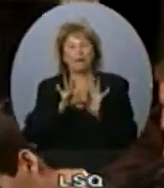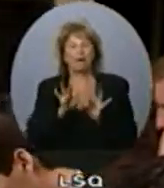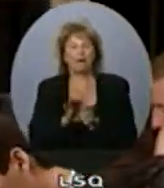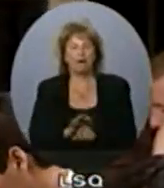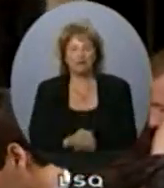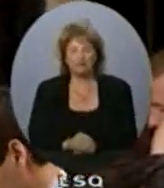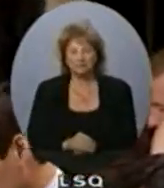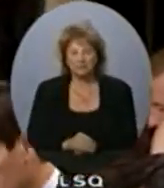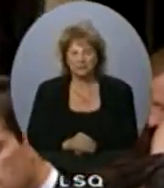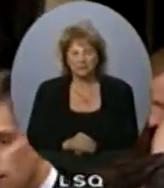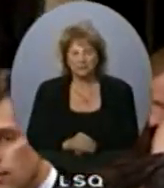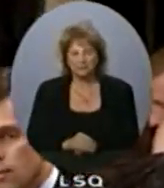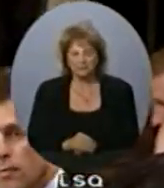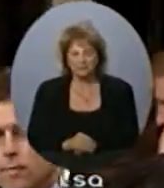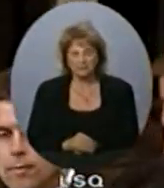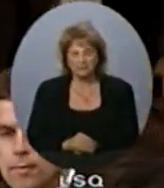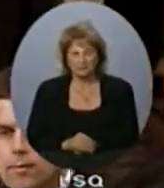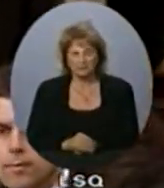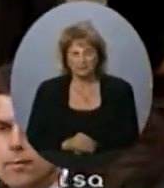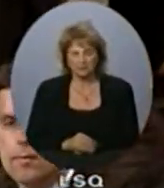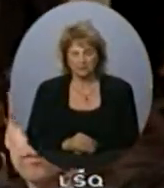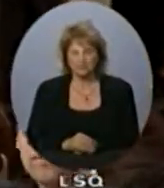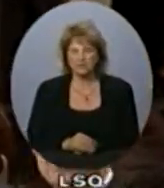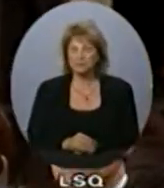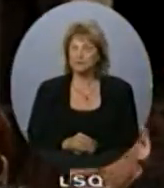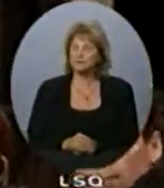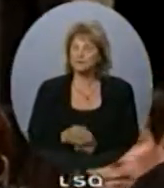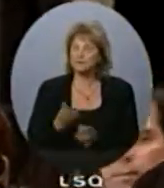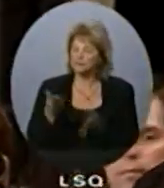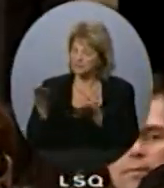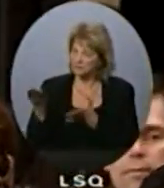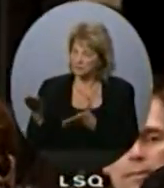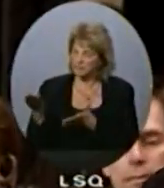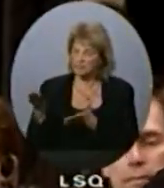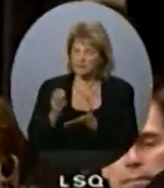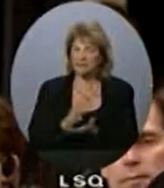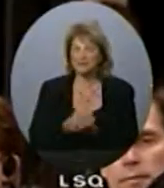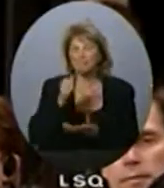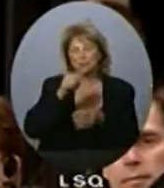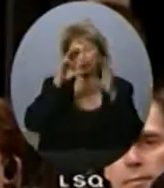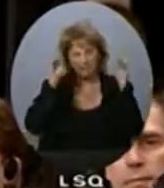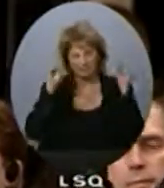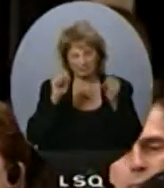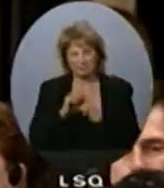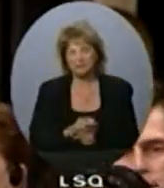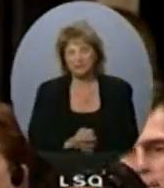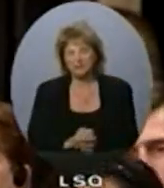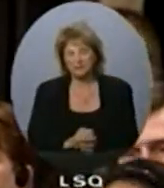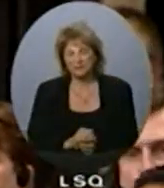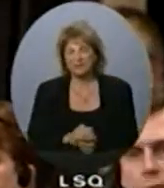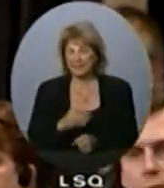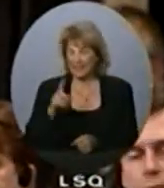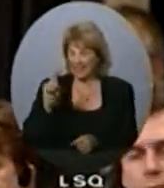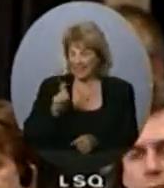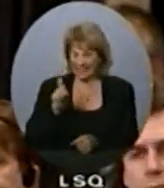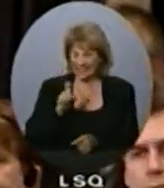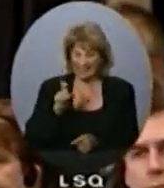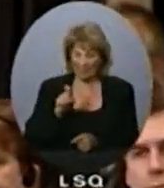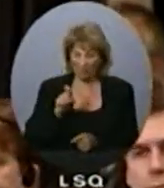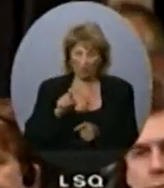Mr. Speaker, that question only proves once again that the NDP are ideologically opposed to free